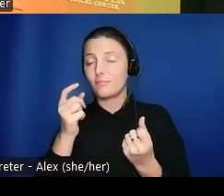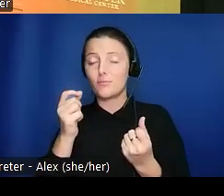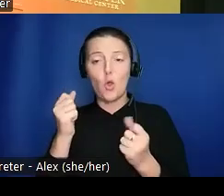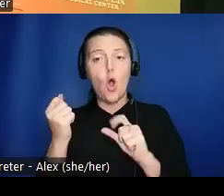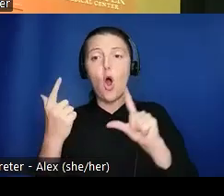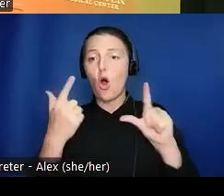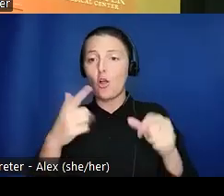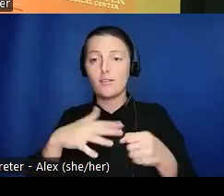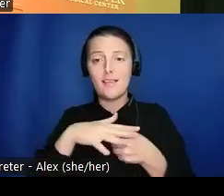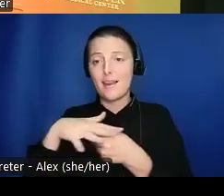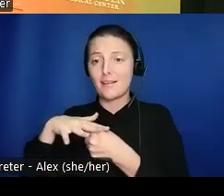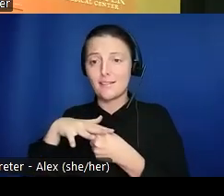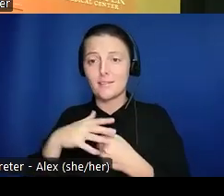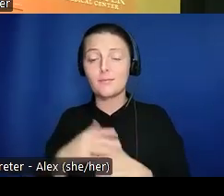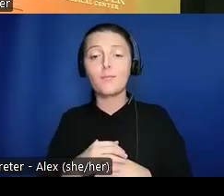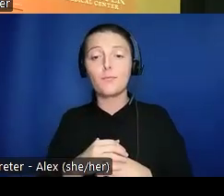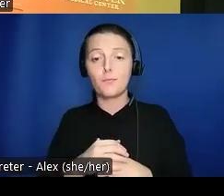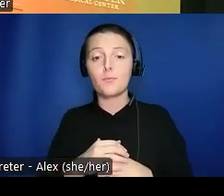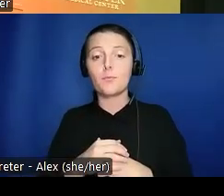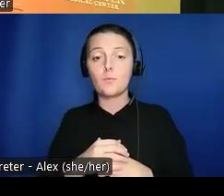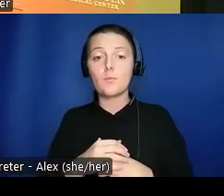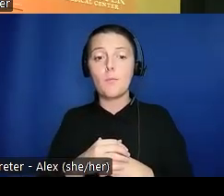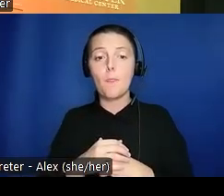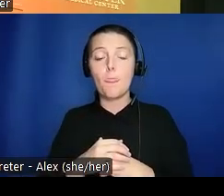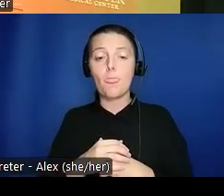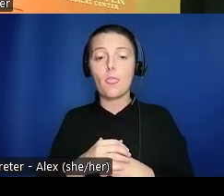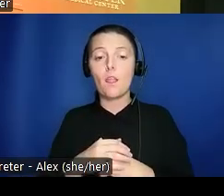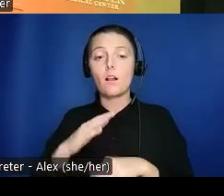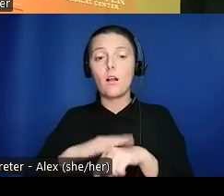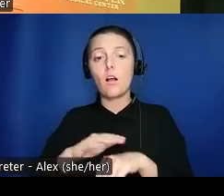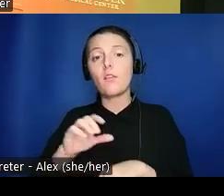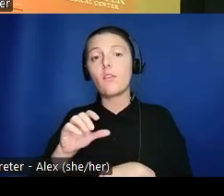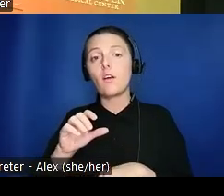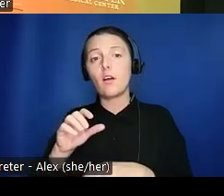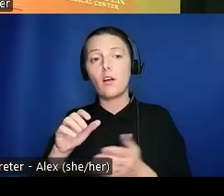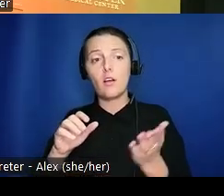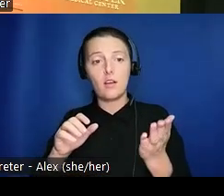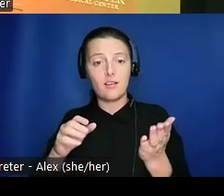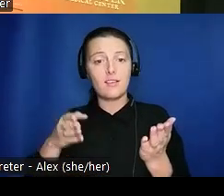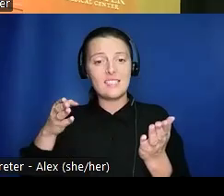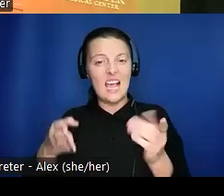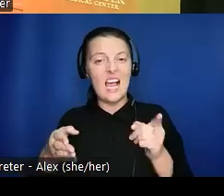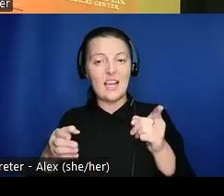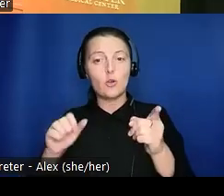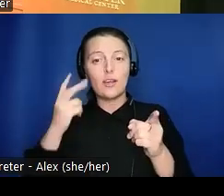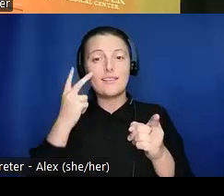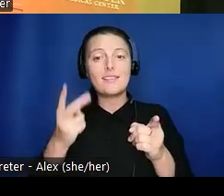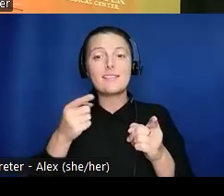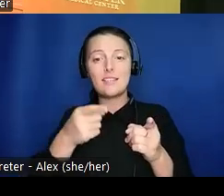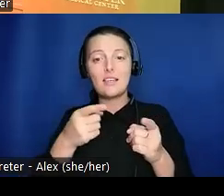adult side, there are lots of embedded programs almost everywhere, starting from anesthesiology